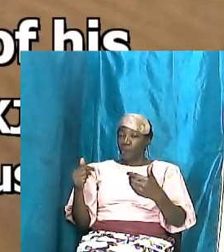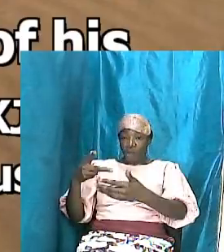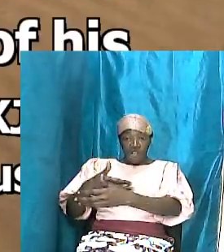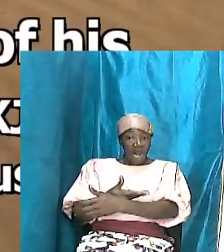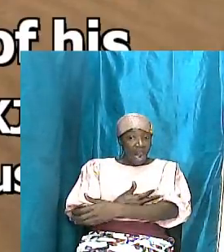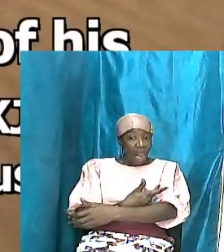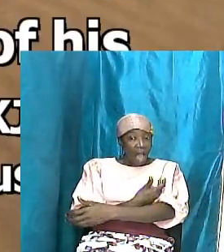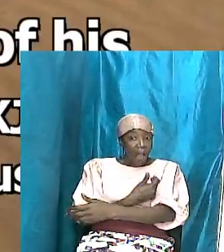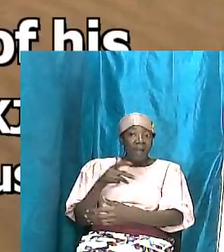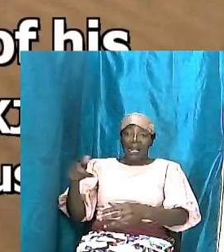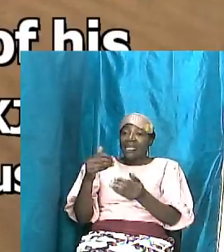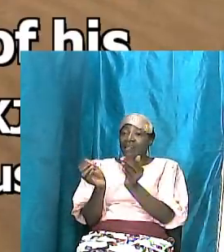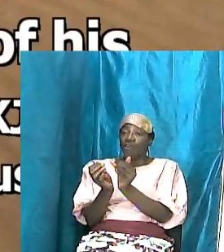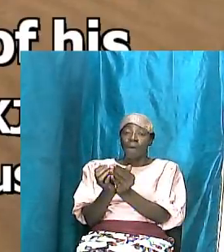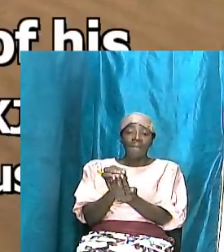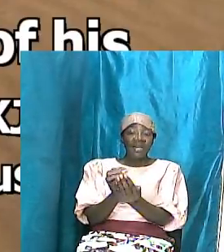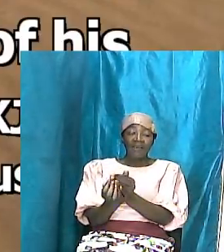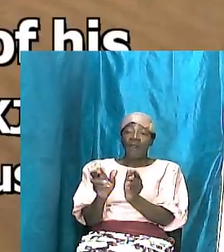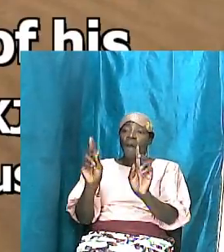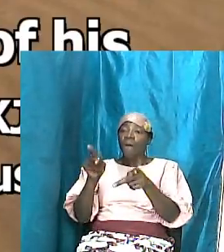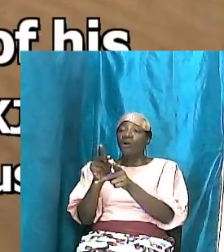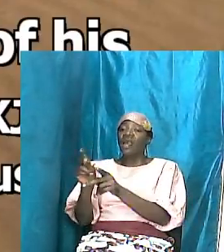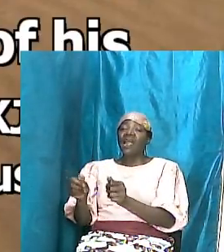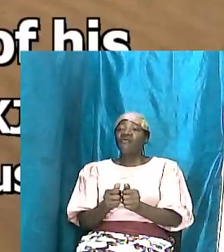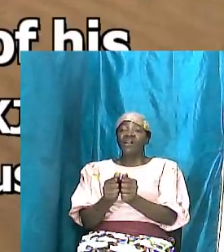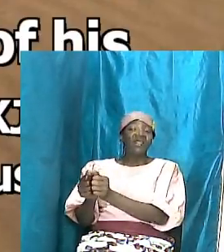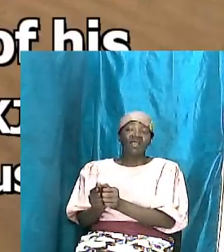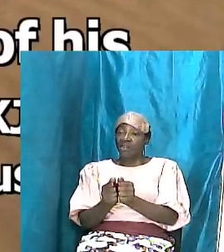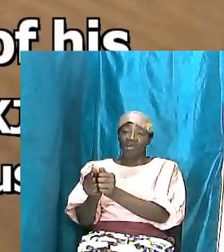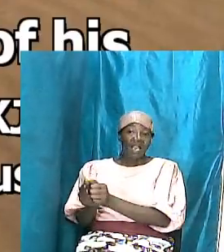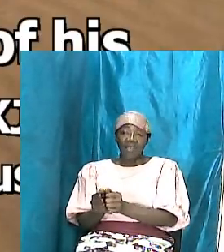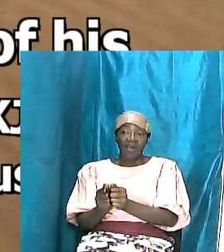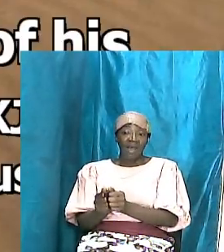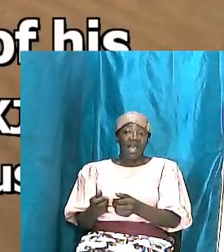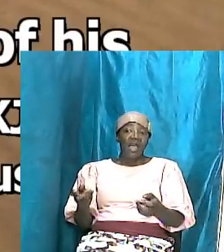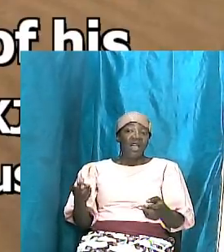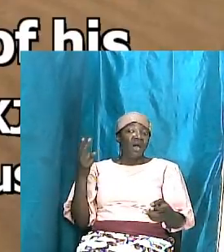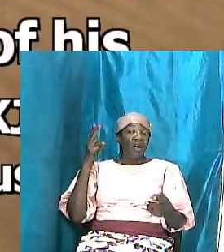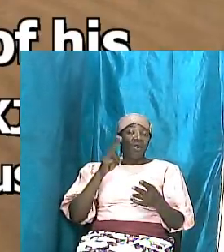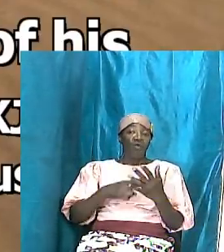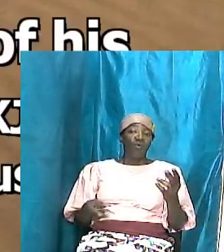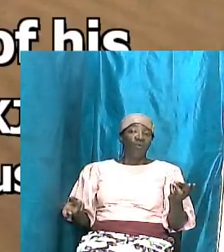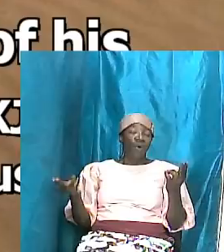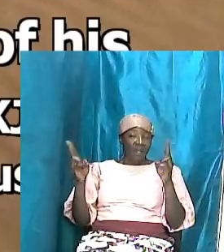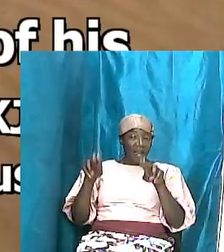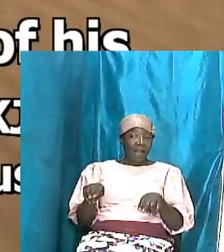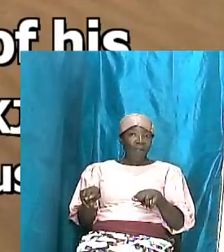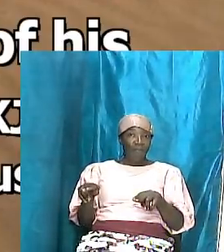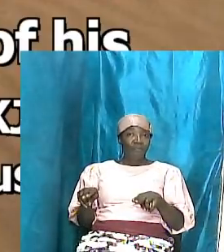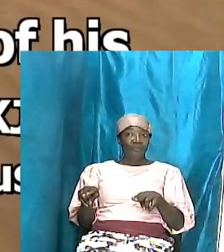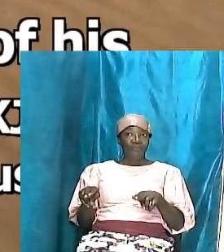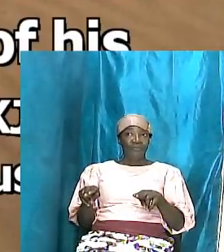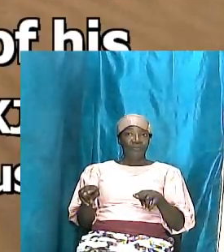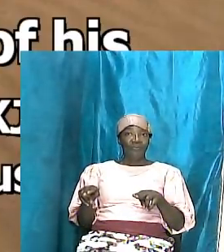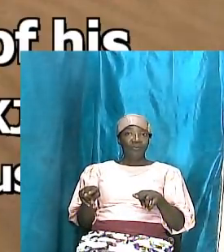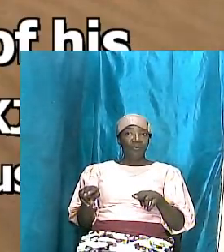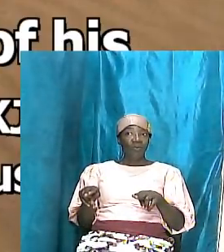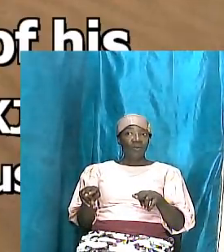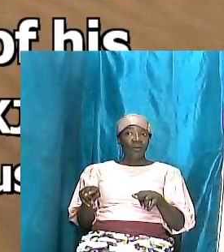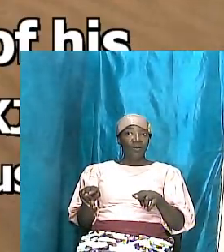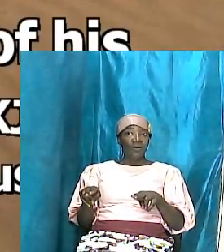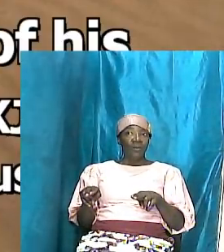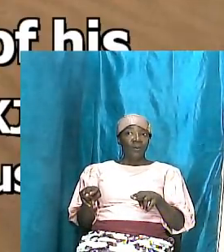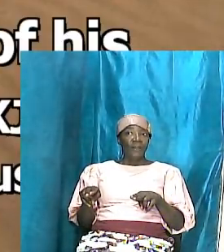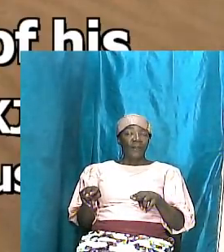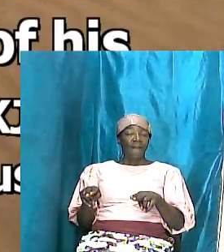basin, put everything together. And here's what's going to happen. I don't want to jump ahead of the scriptures, but just to give us the back. Here's what's going